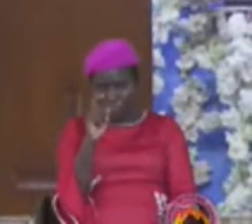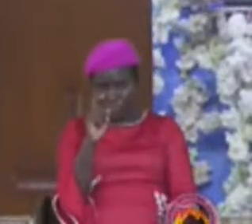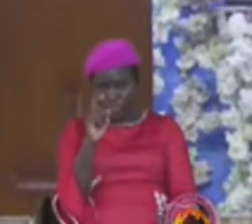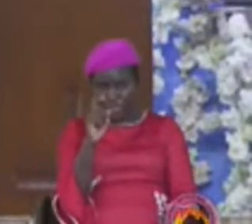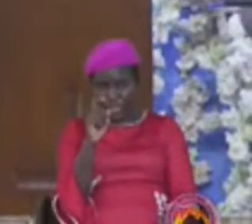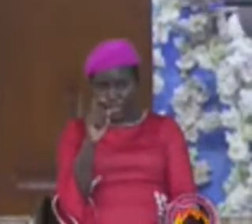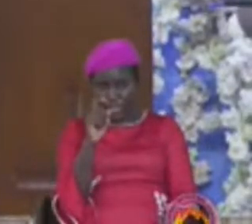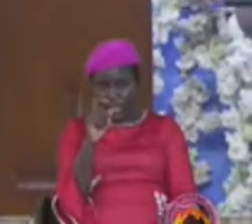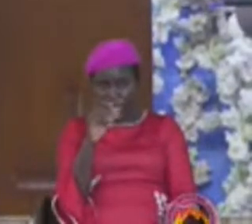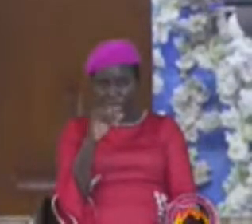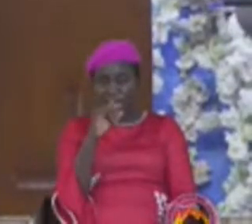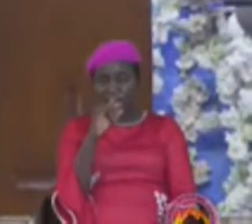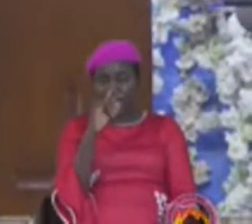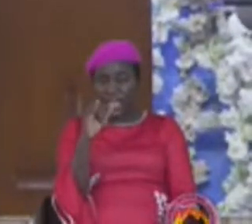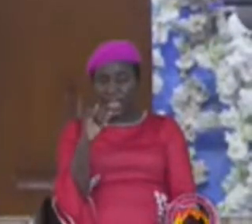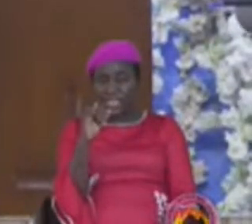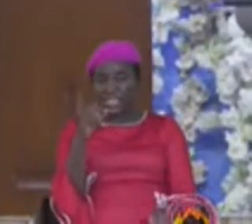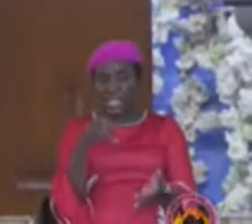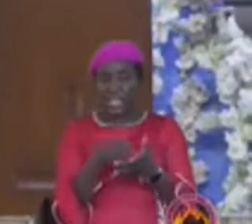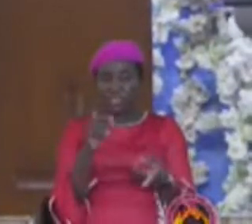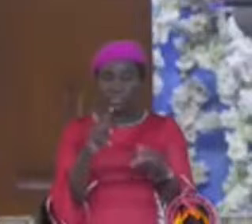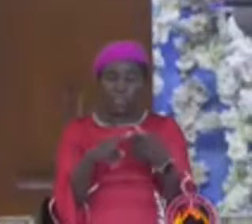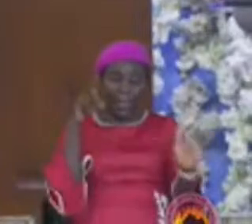Is it to kill or to destroy?